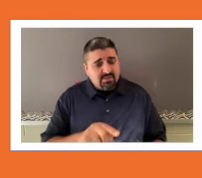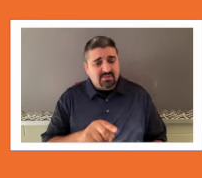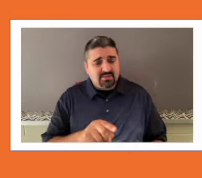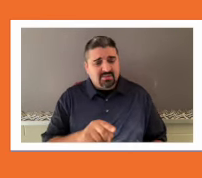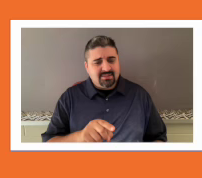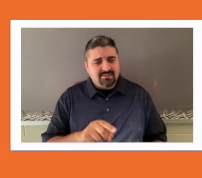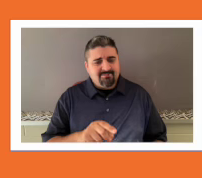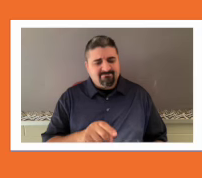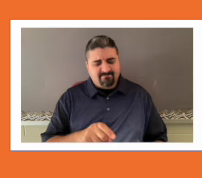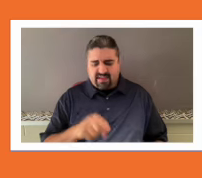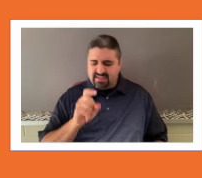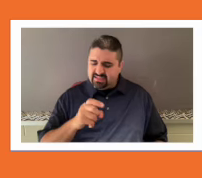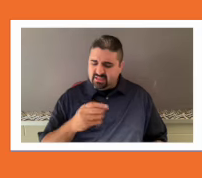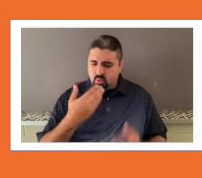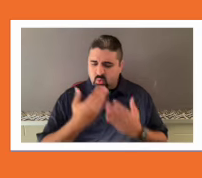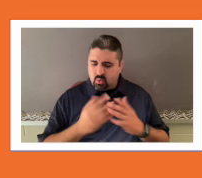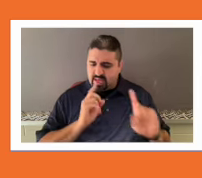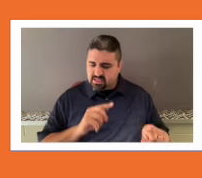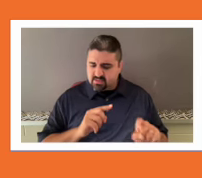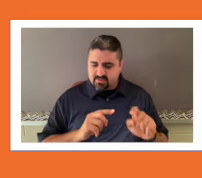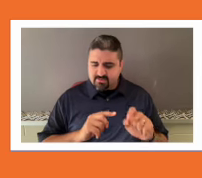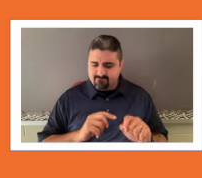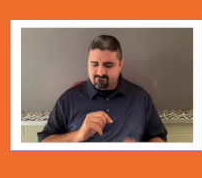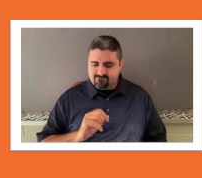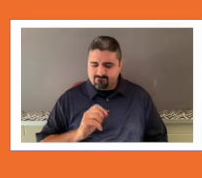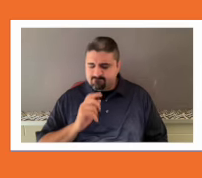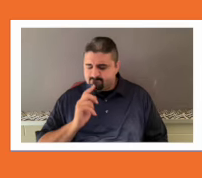I need now is a good answer.